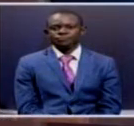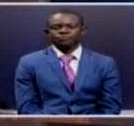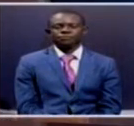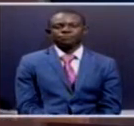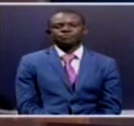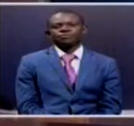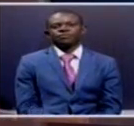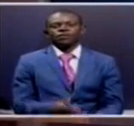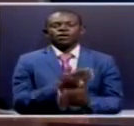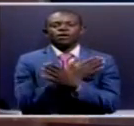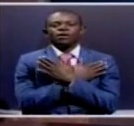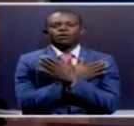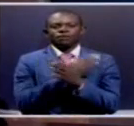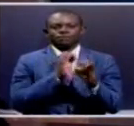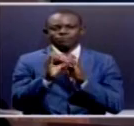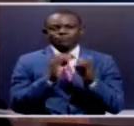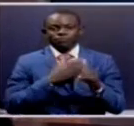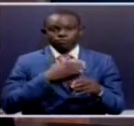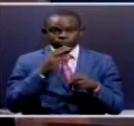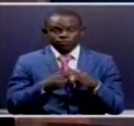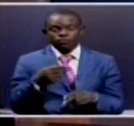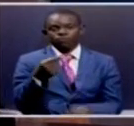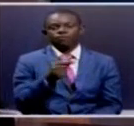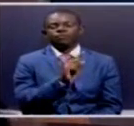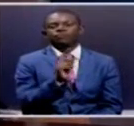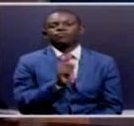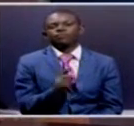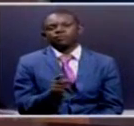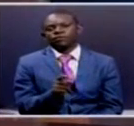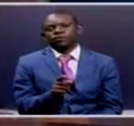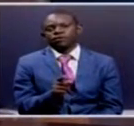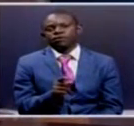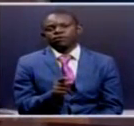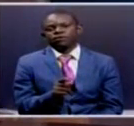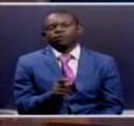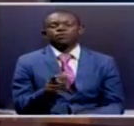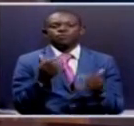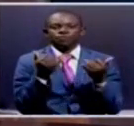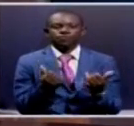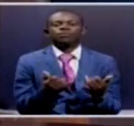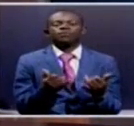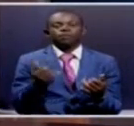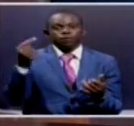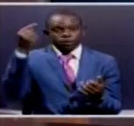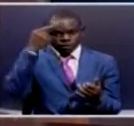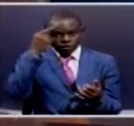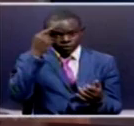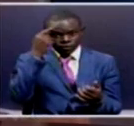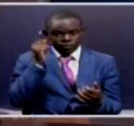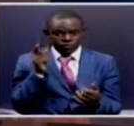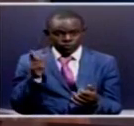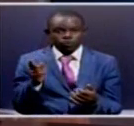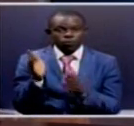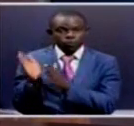You're watching Sunday Interview, and I'm your host, Grevazio Zulu. Now, debate is raging on the move by government to introduce to Parliament